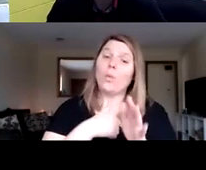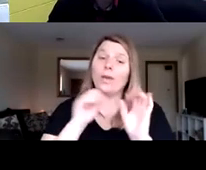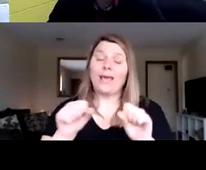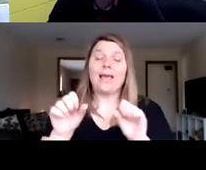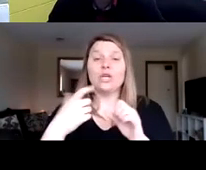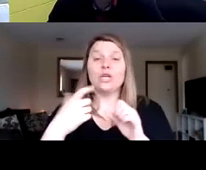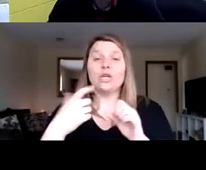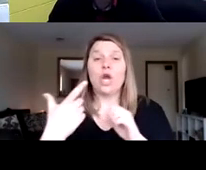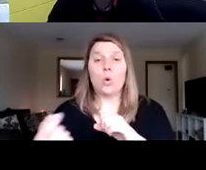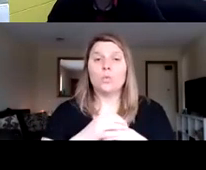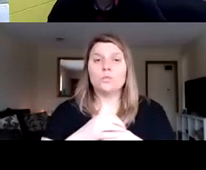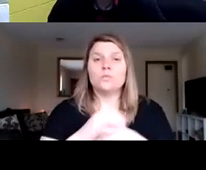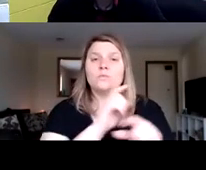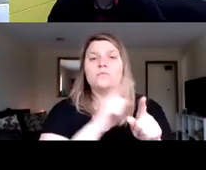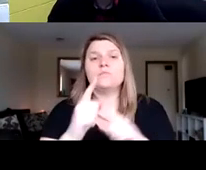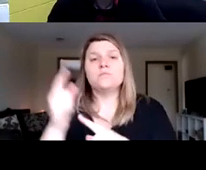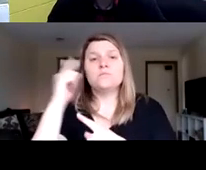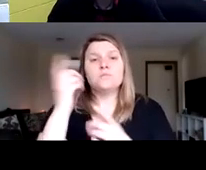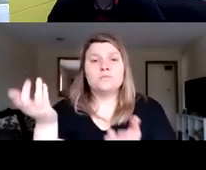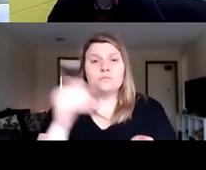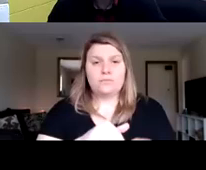think, again,